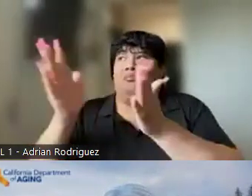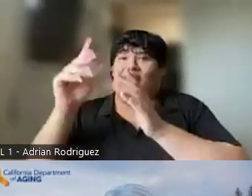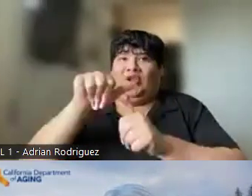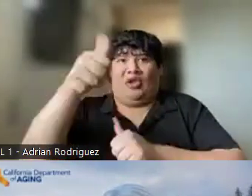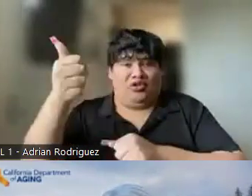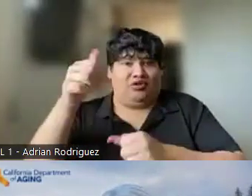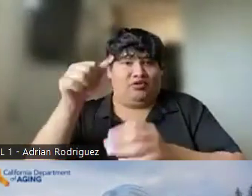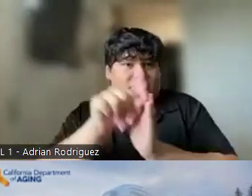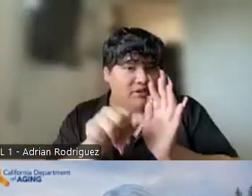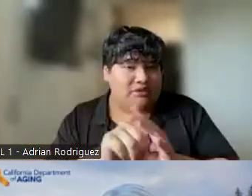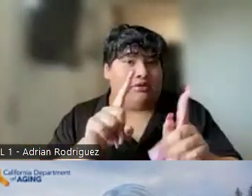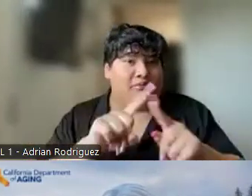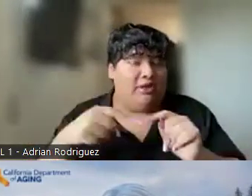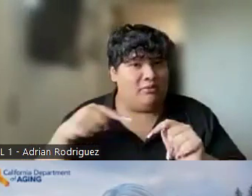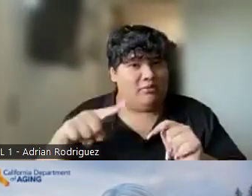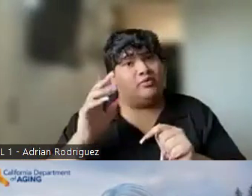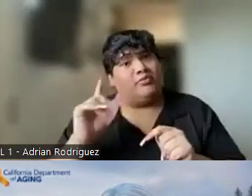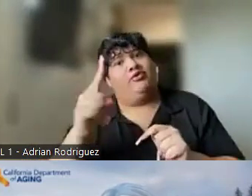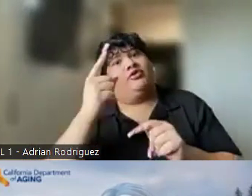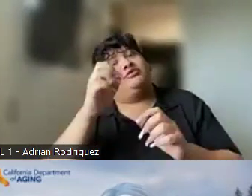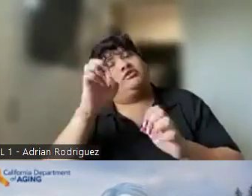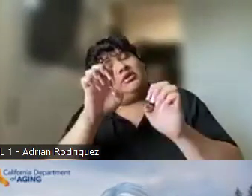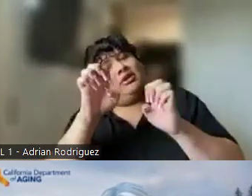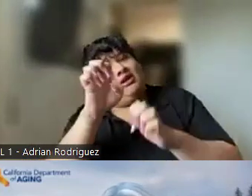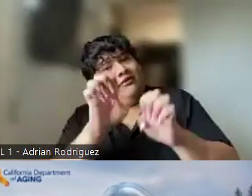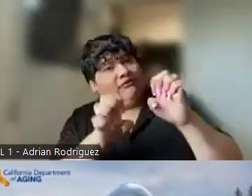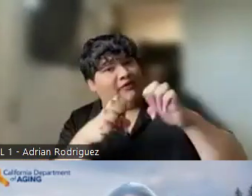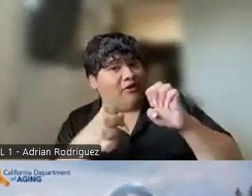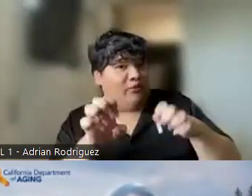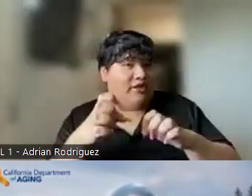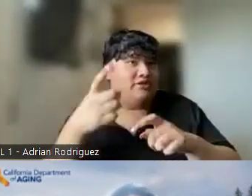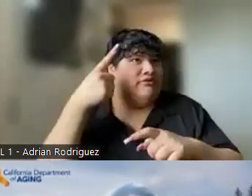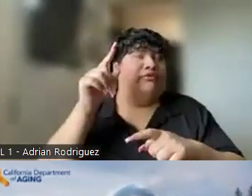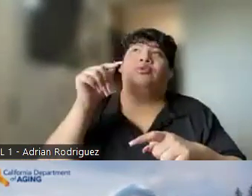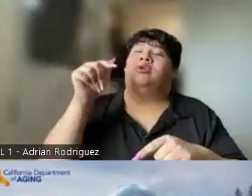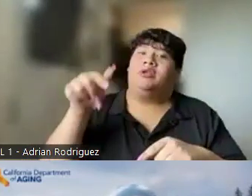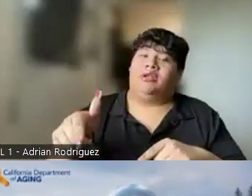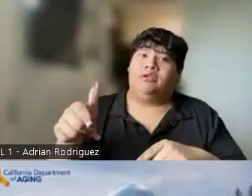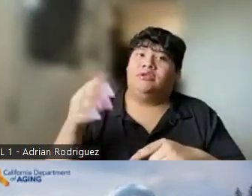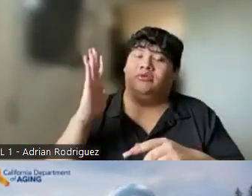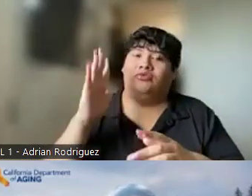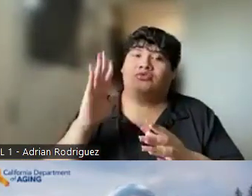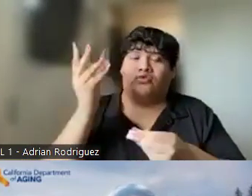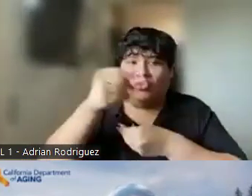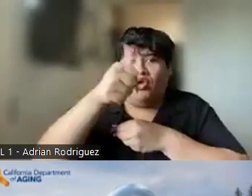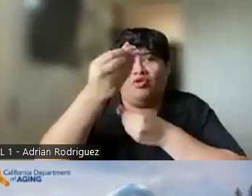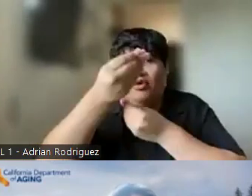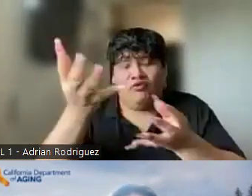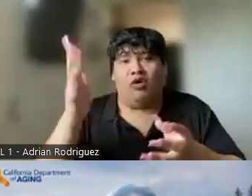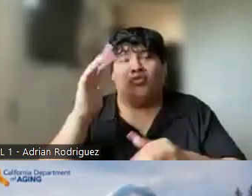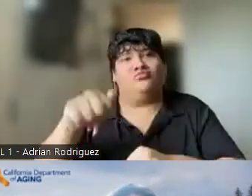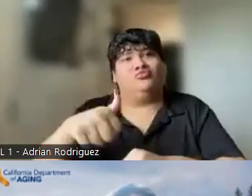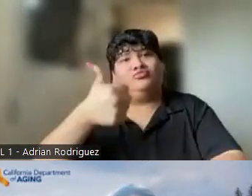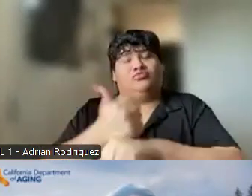will be one of the first to do an evaluation. And so I think this evaluation will inform and set yet